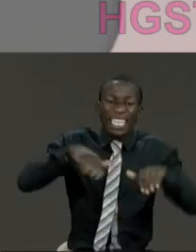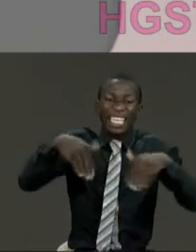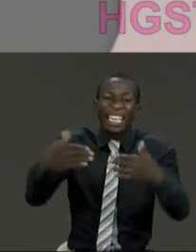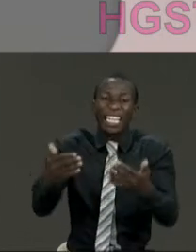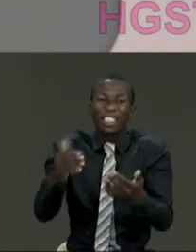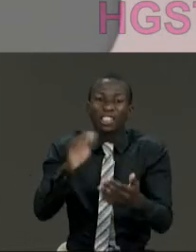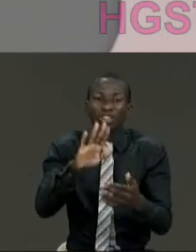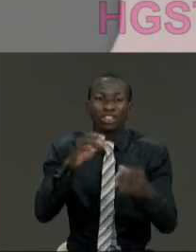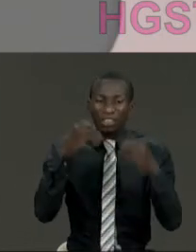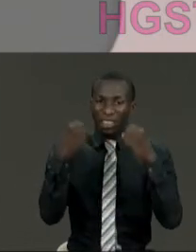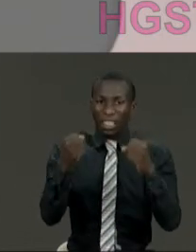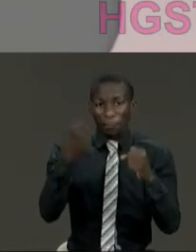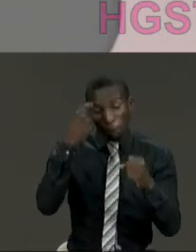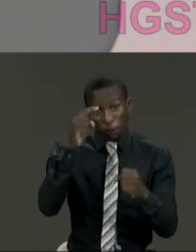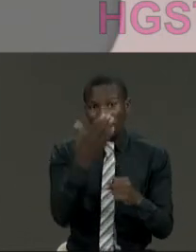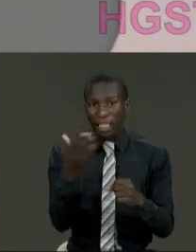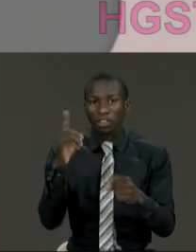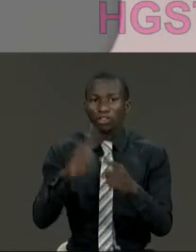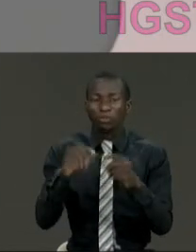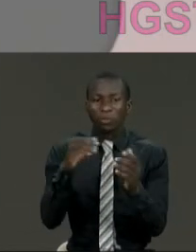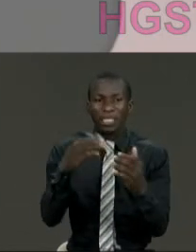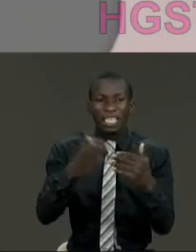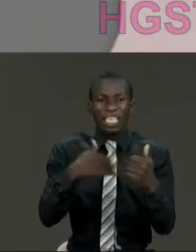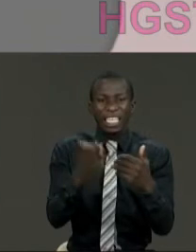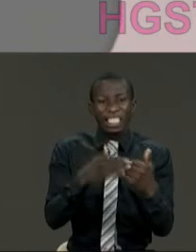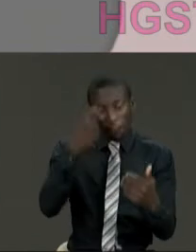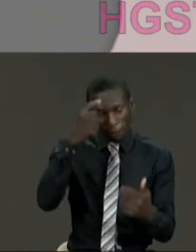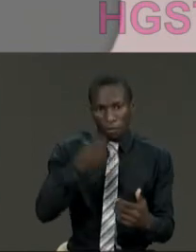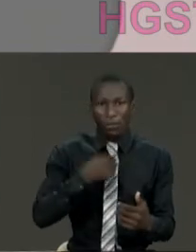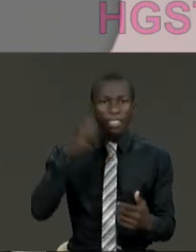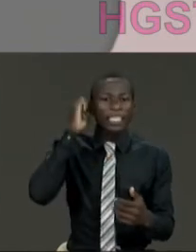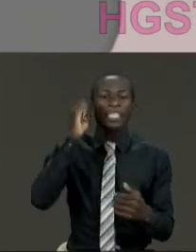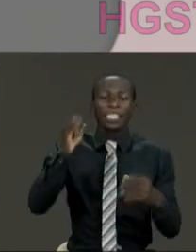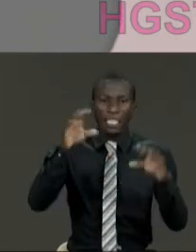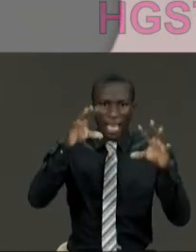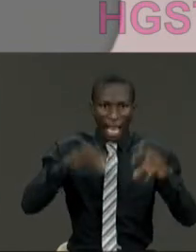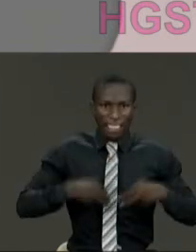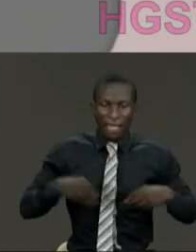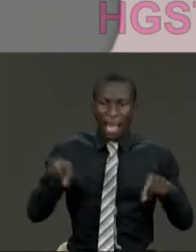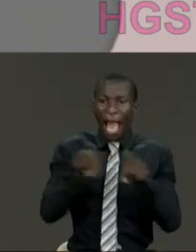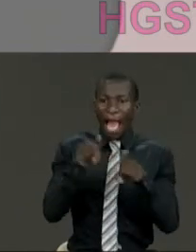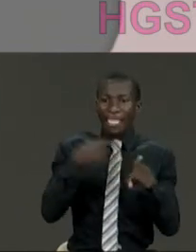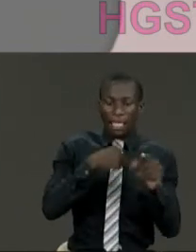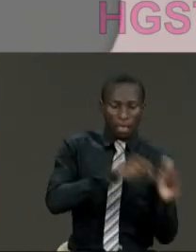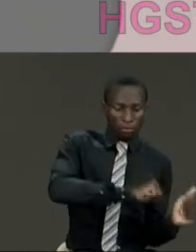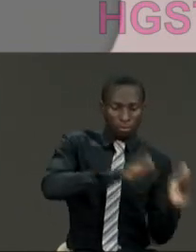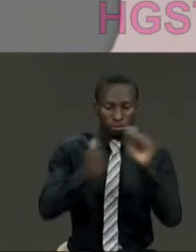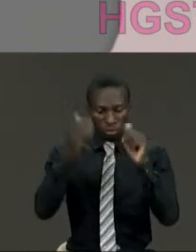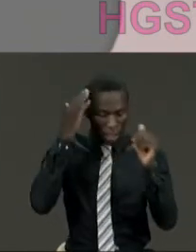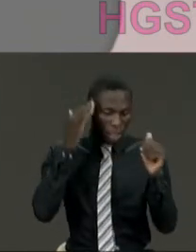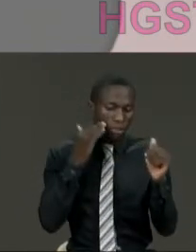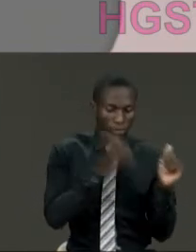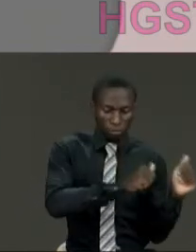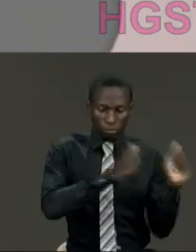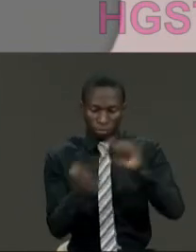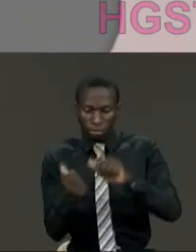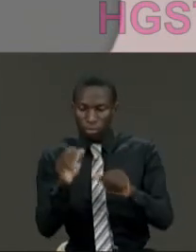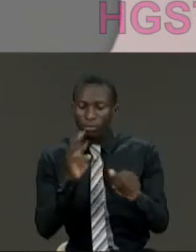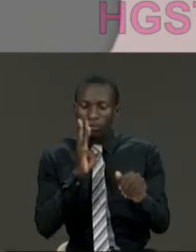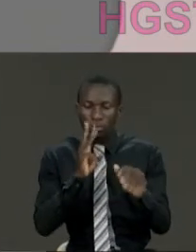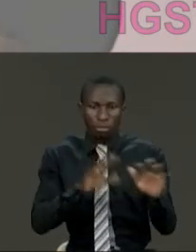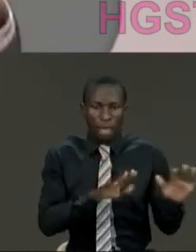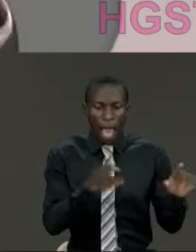be easier for me. He agreed. As I dipped him into the river, and I wanted